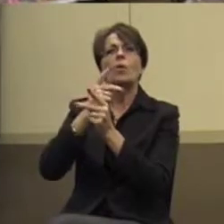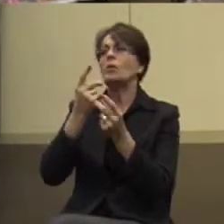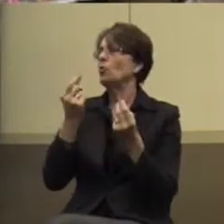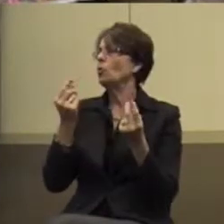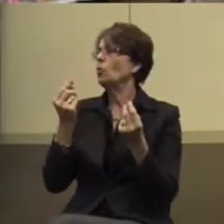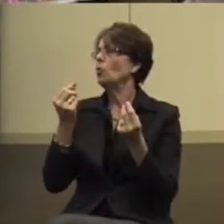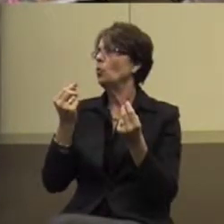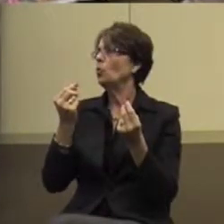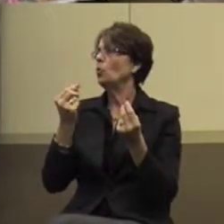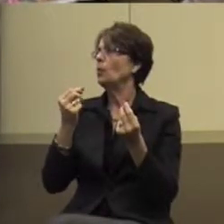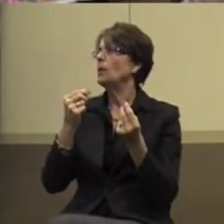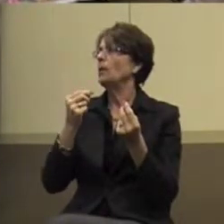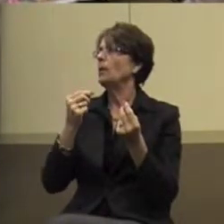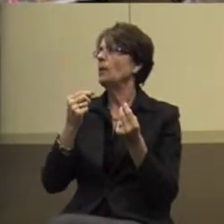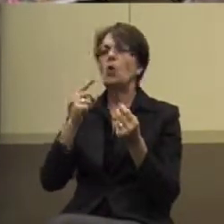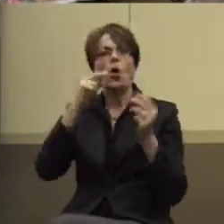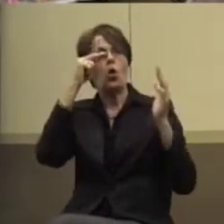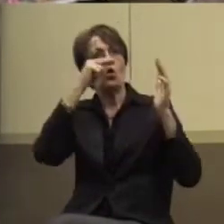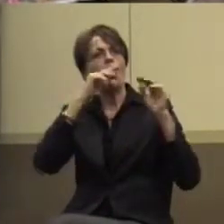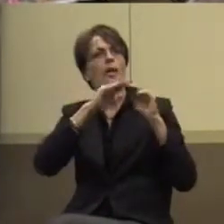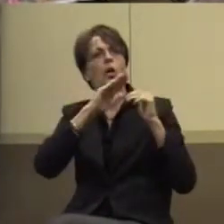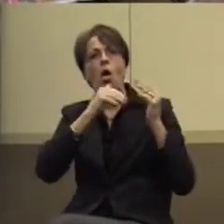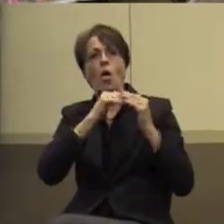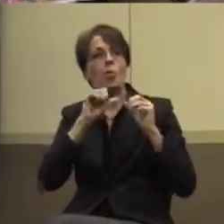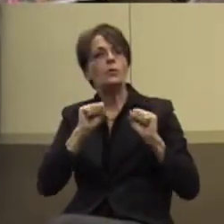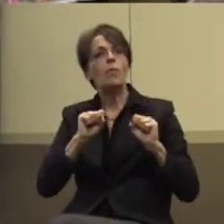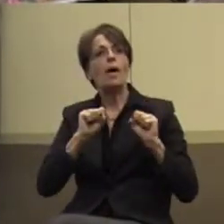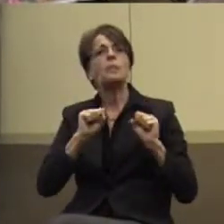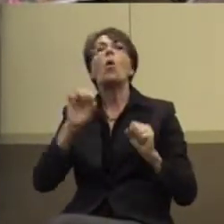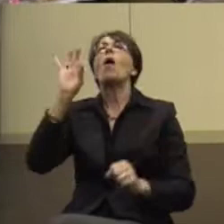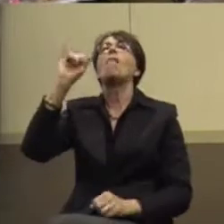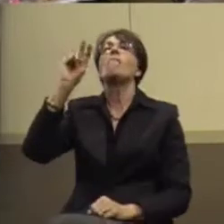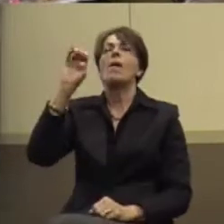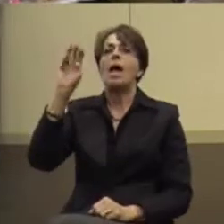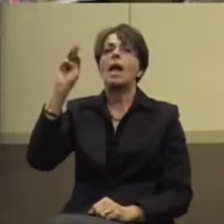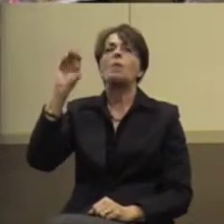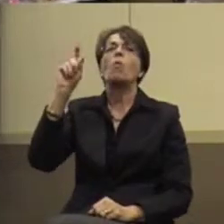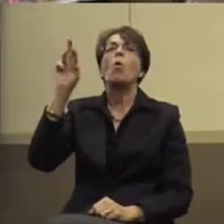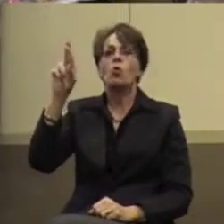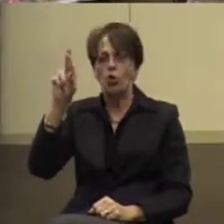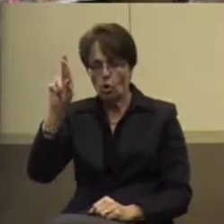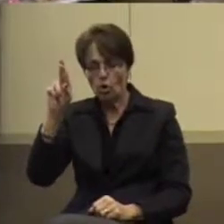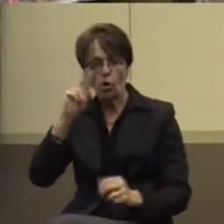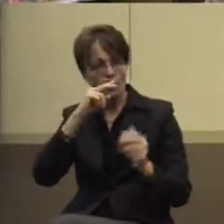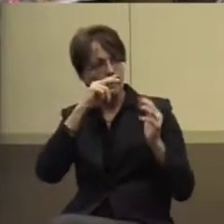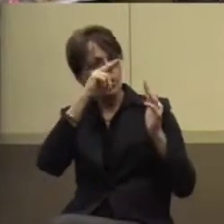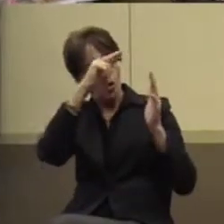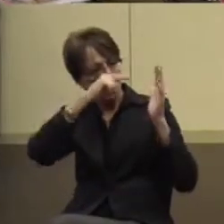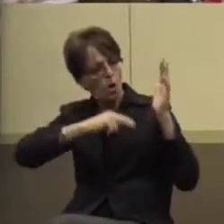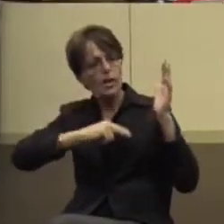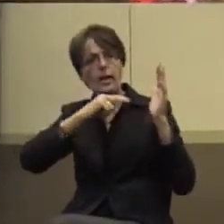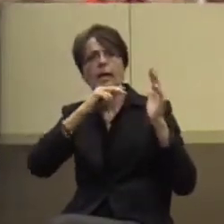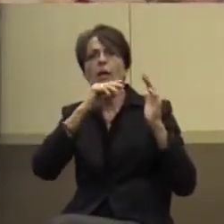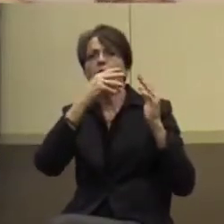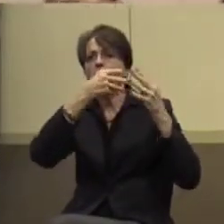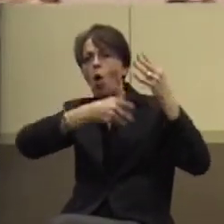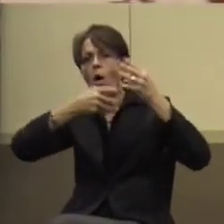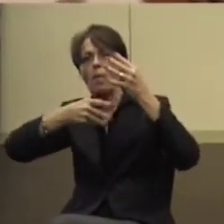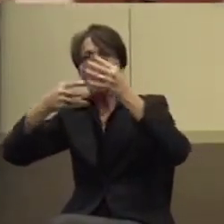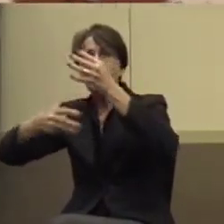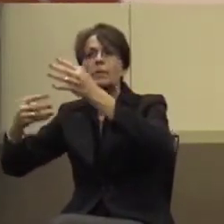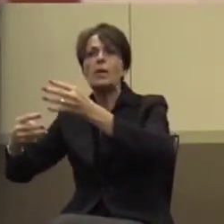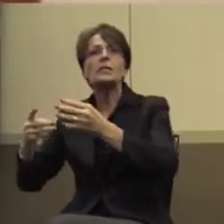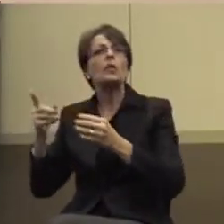what to do with the fine motor table. Right. Well, look at all these possibilities. Oh, yeah. Nobody Yeah. can try yet. Right. There's no way you could think of all